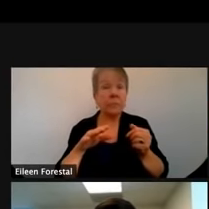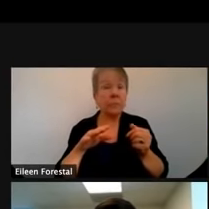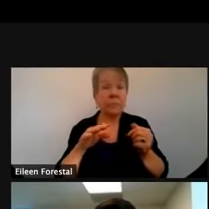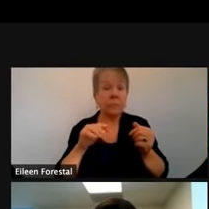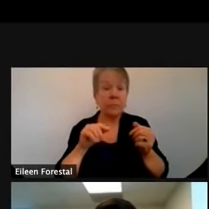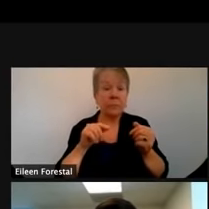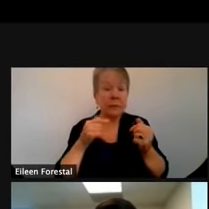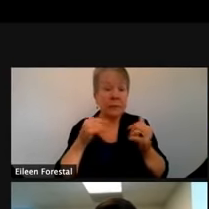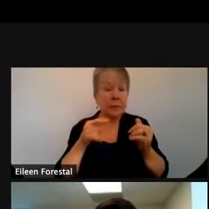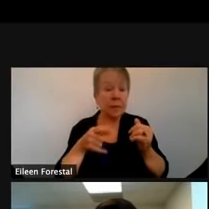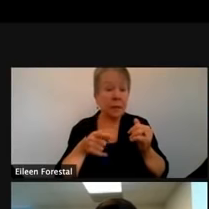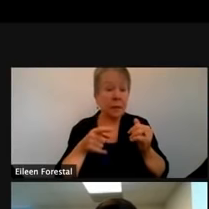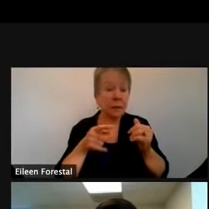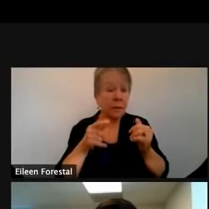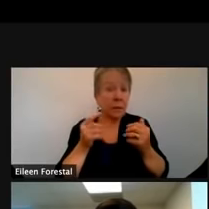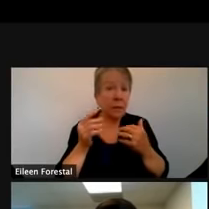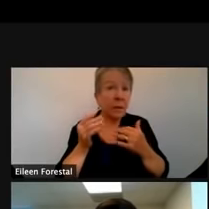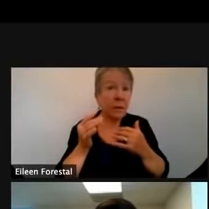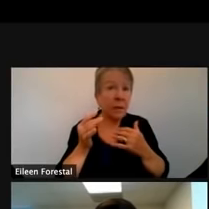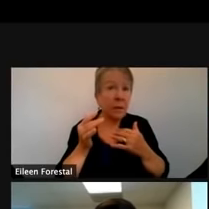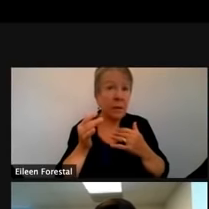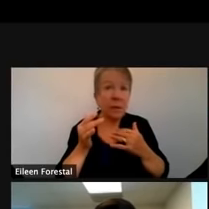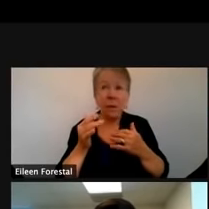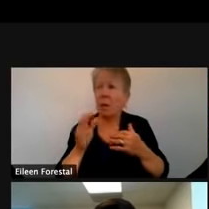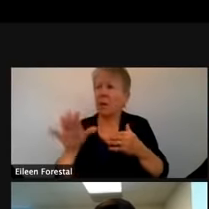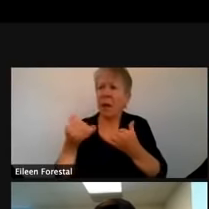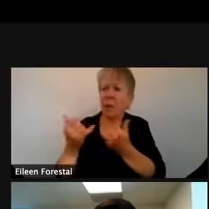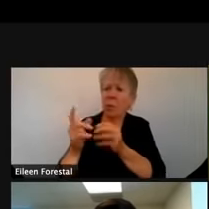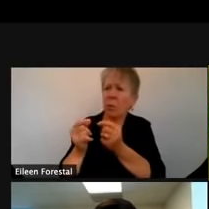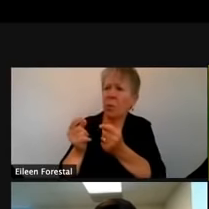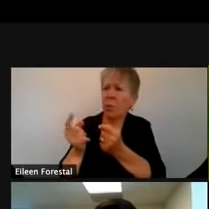Are they doing any fix there, or?